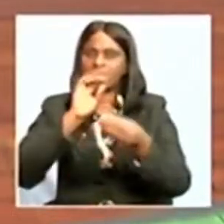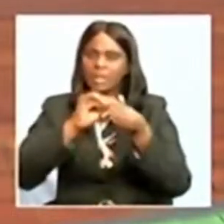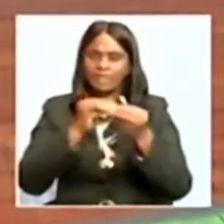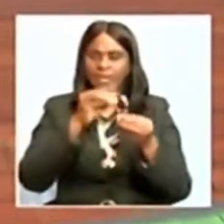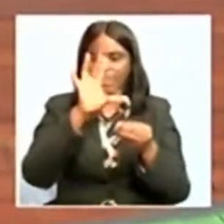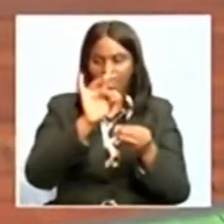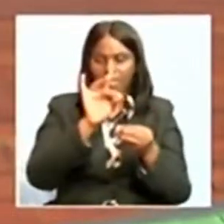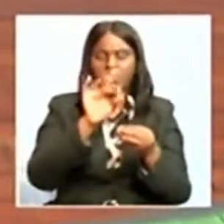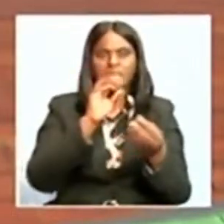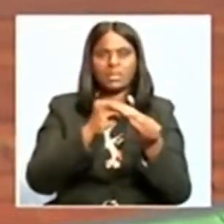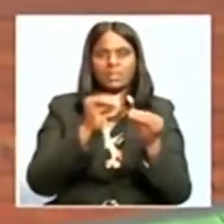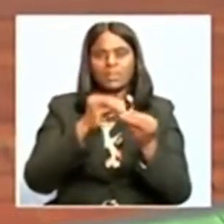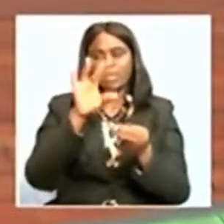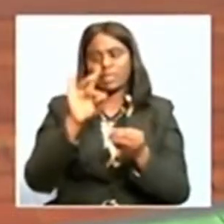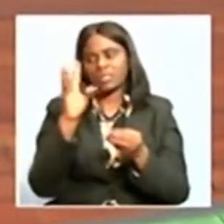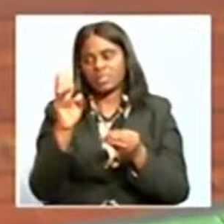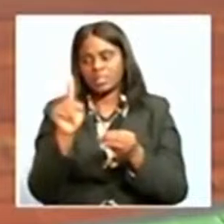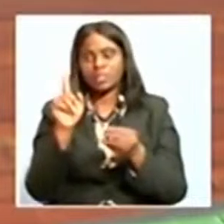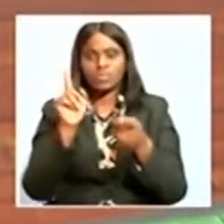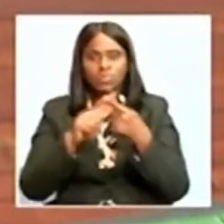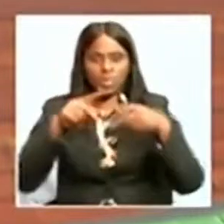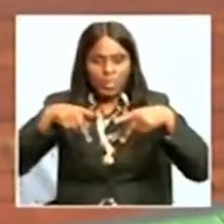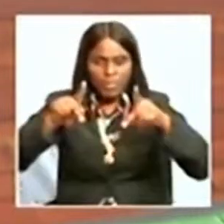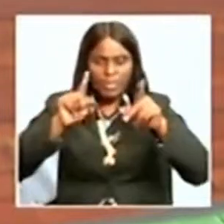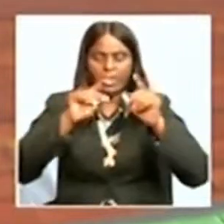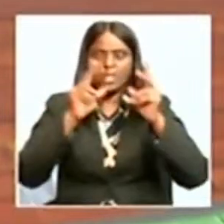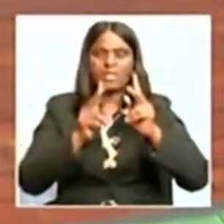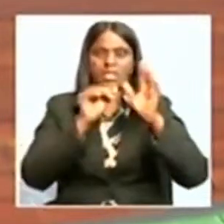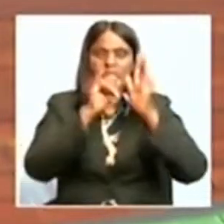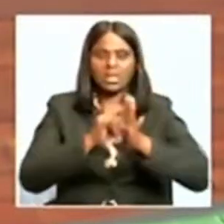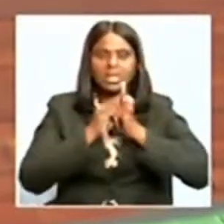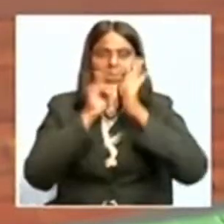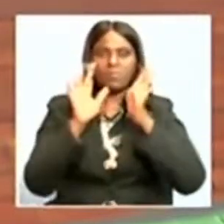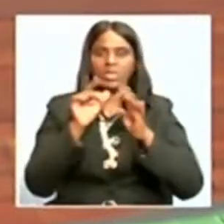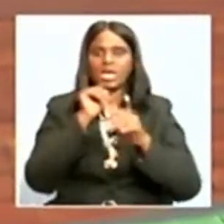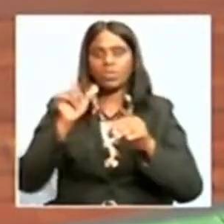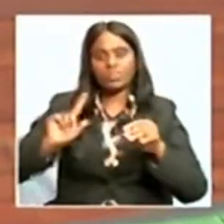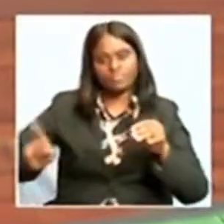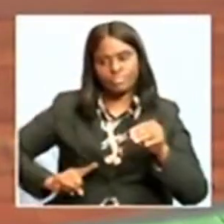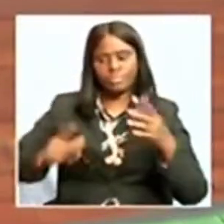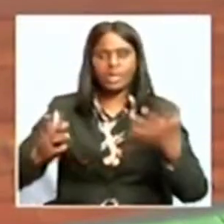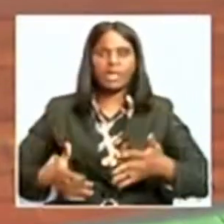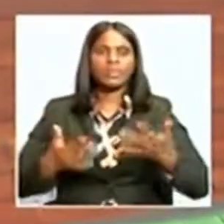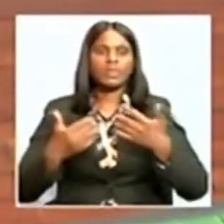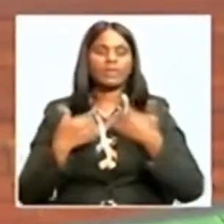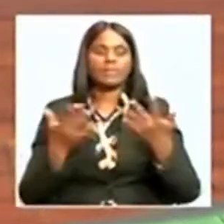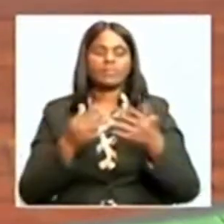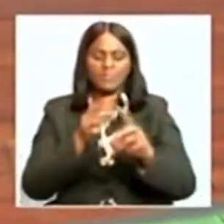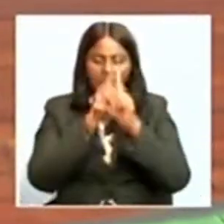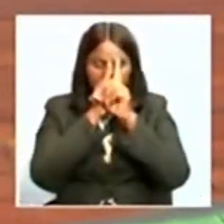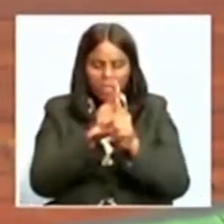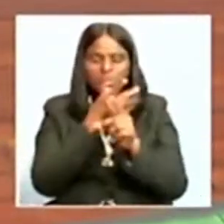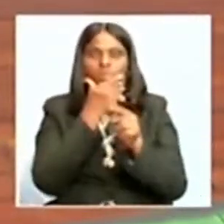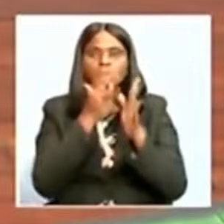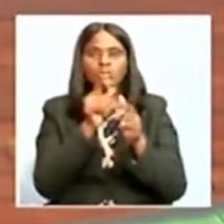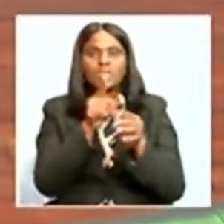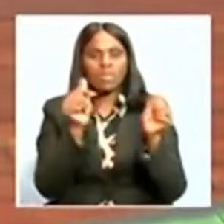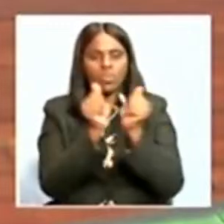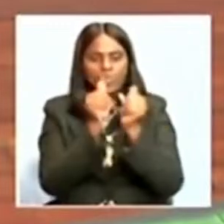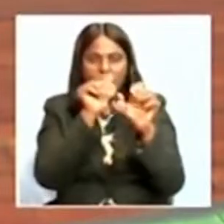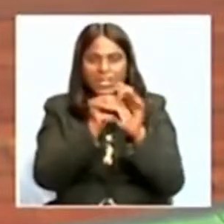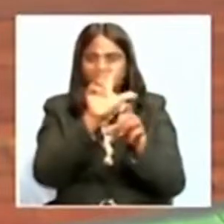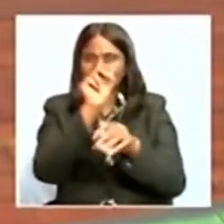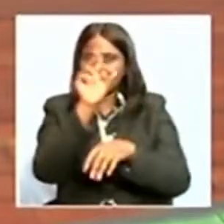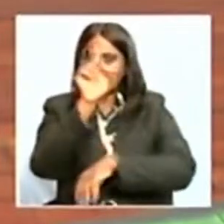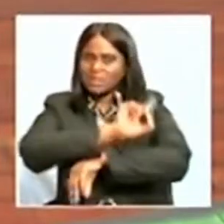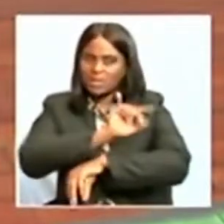amends Section 86 so as to permit an importer who is dissatisfied with a decision of the Commissioner General to within 30